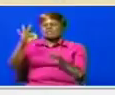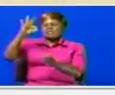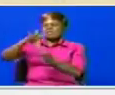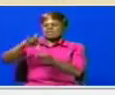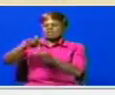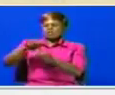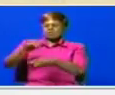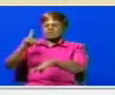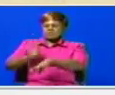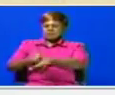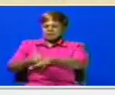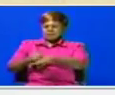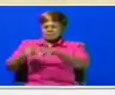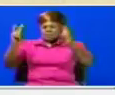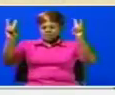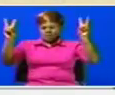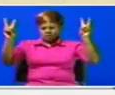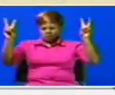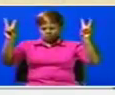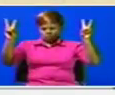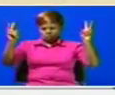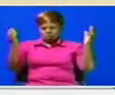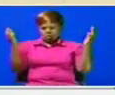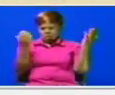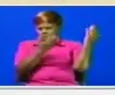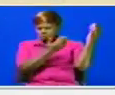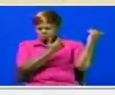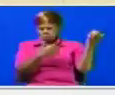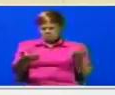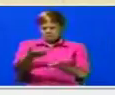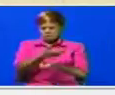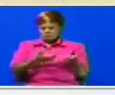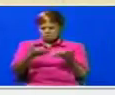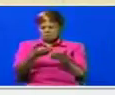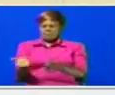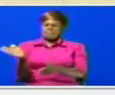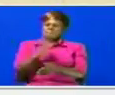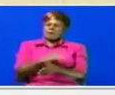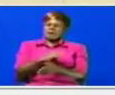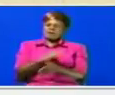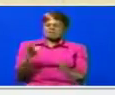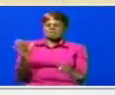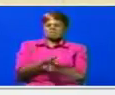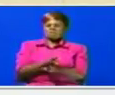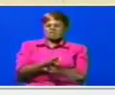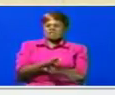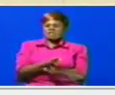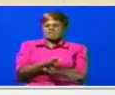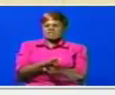electioneering issue, and hopefully our economy should recover fully to the